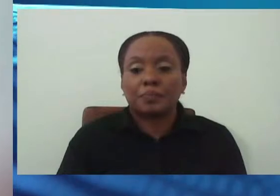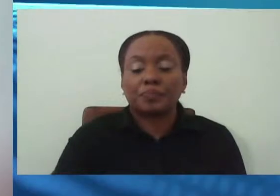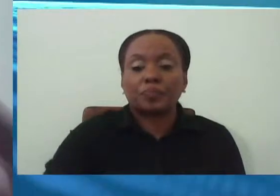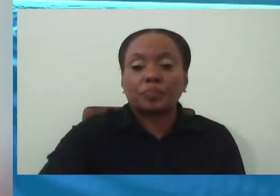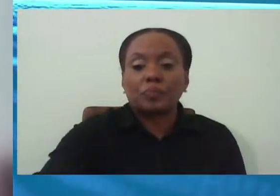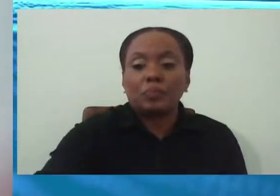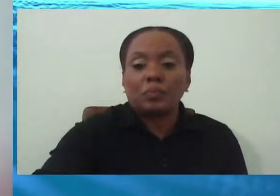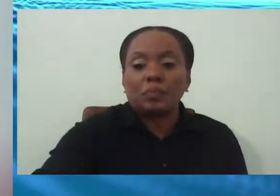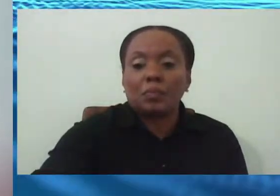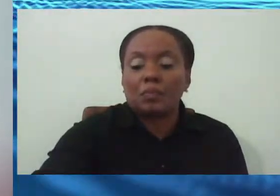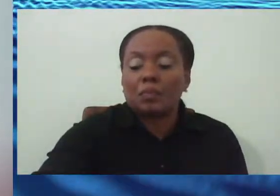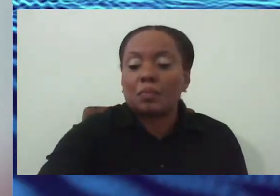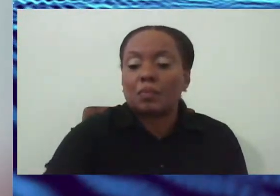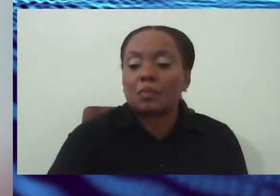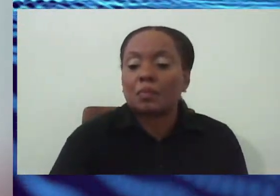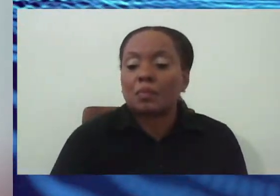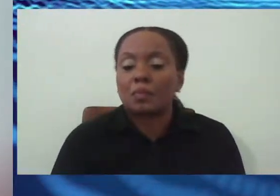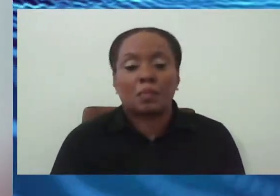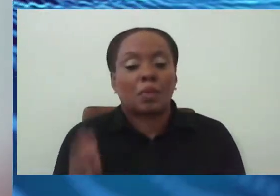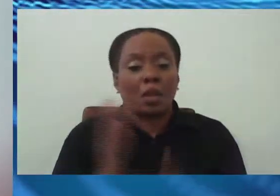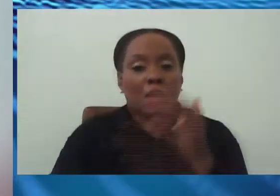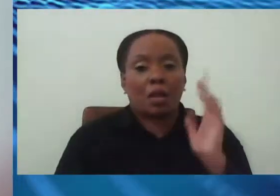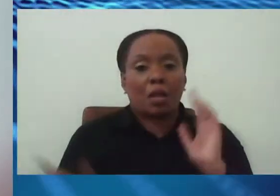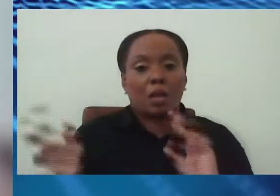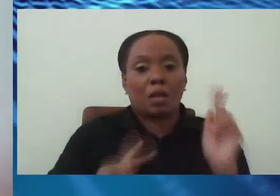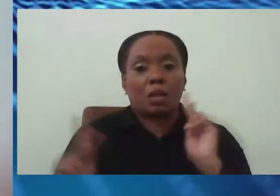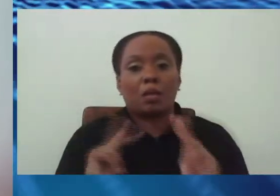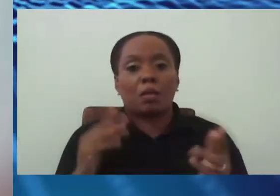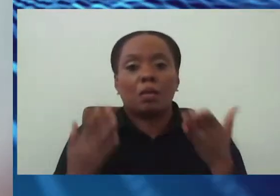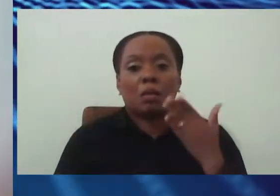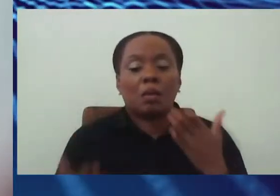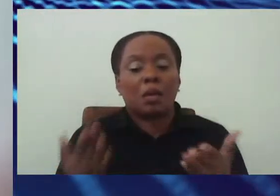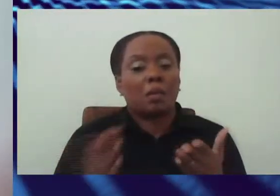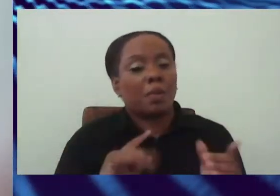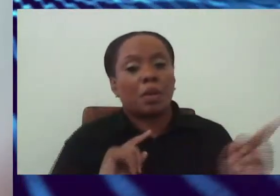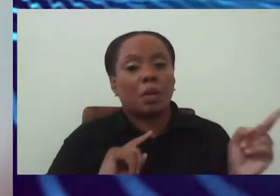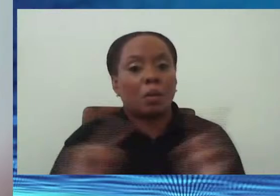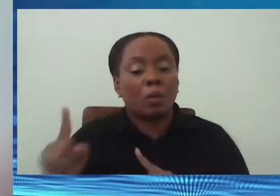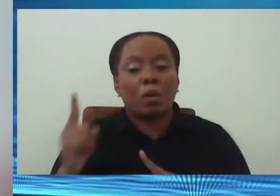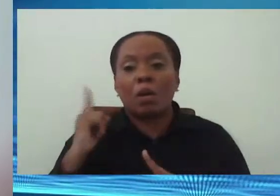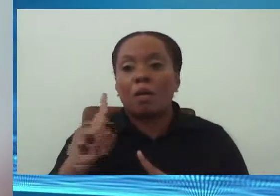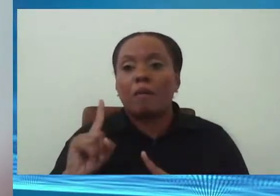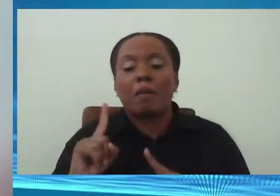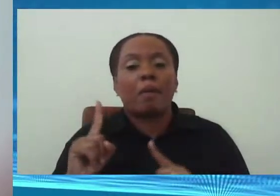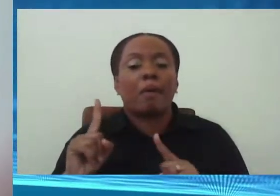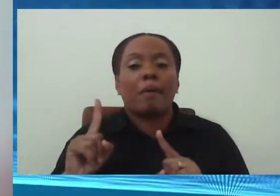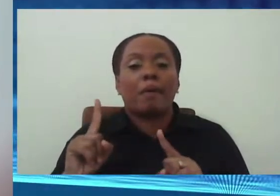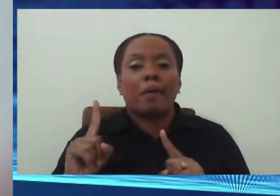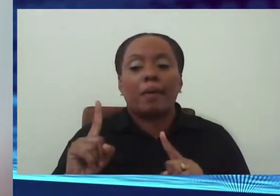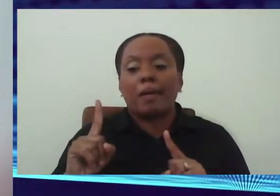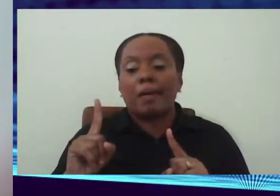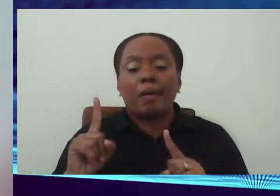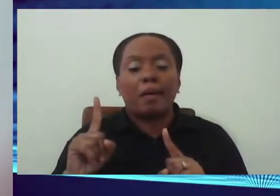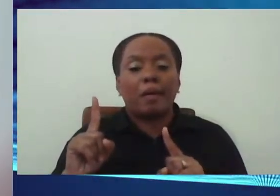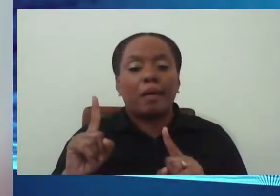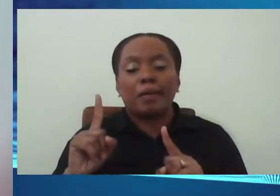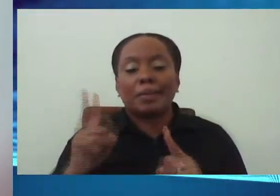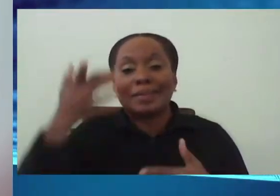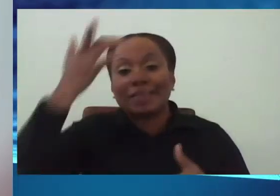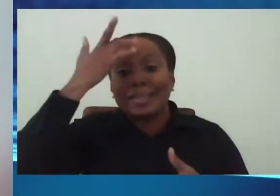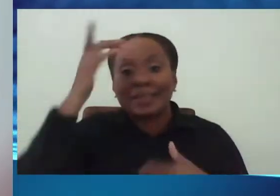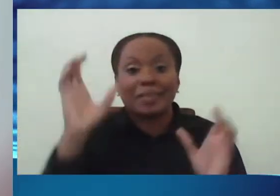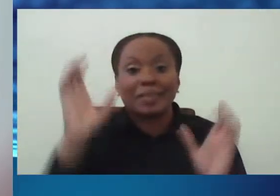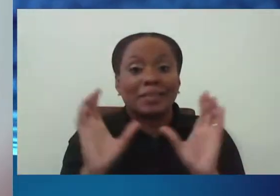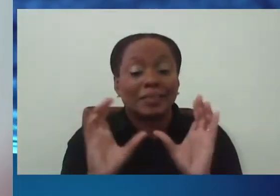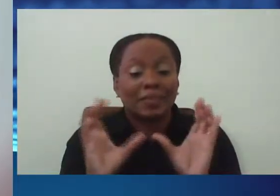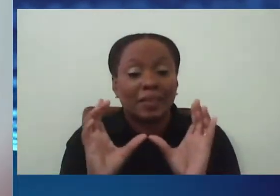go and specifically get a back to work certificate, etc., to return to work.